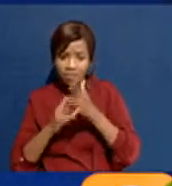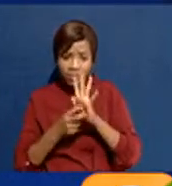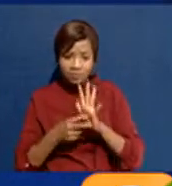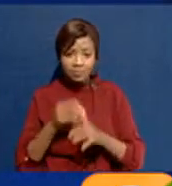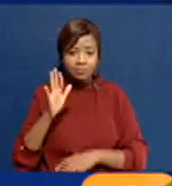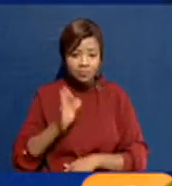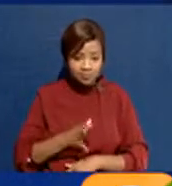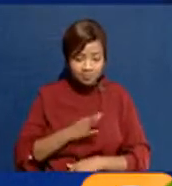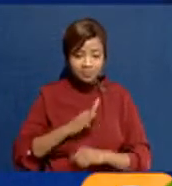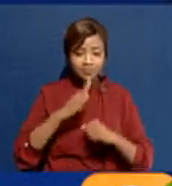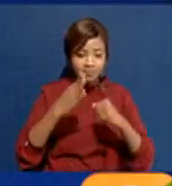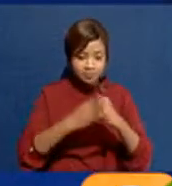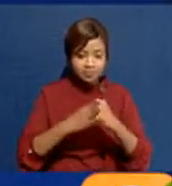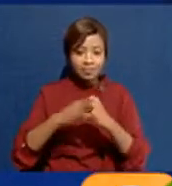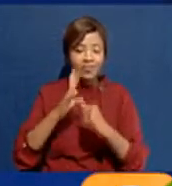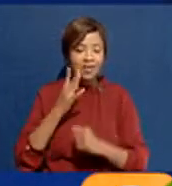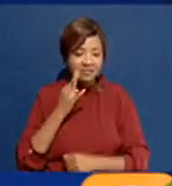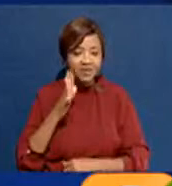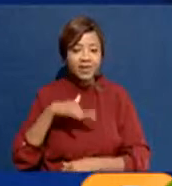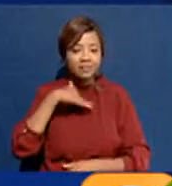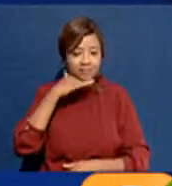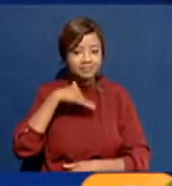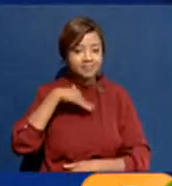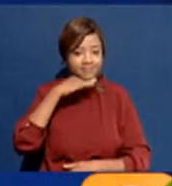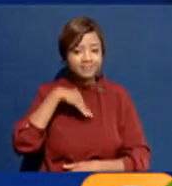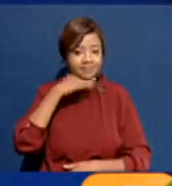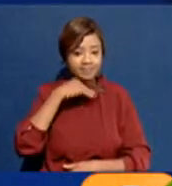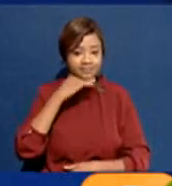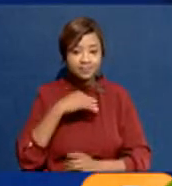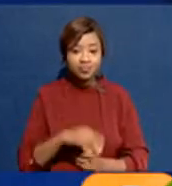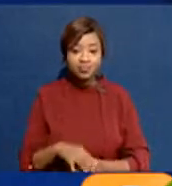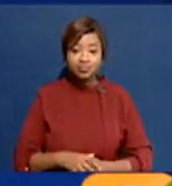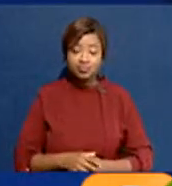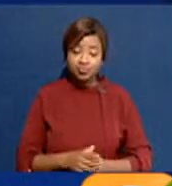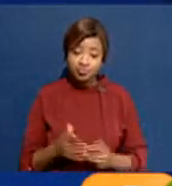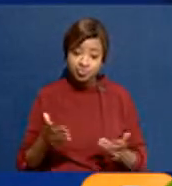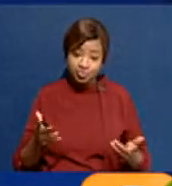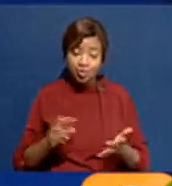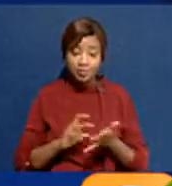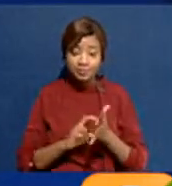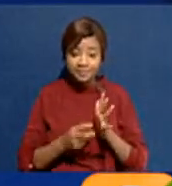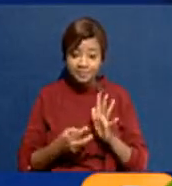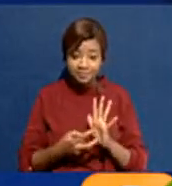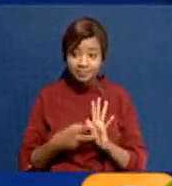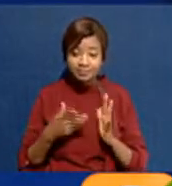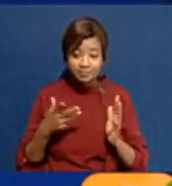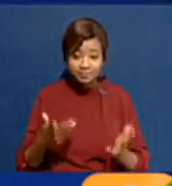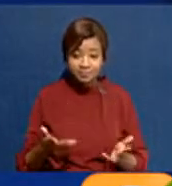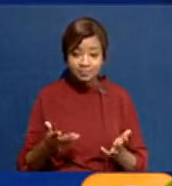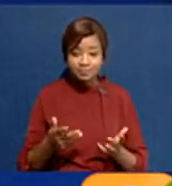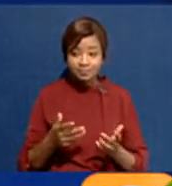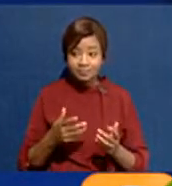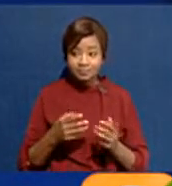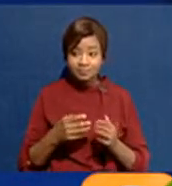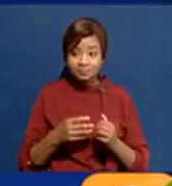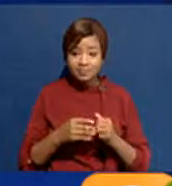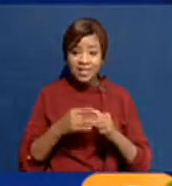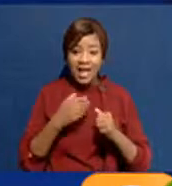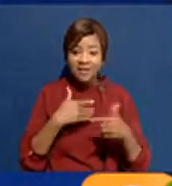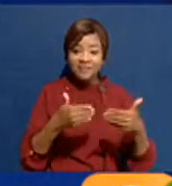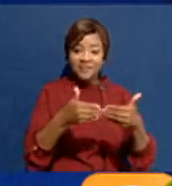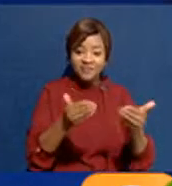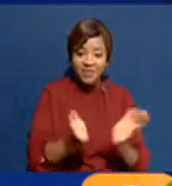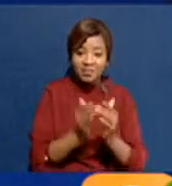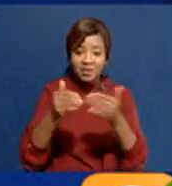to church today, for those ones who go to church, there are nine women who died. So, in essence, what we are saying is that there are nine families